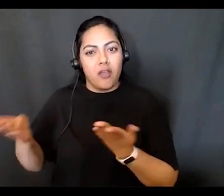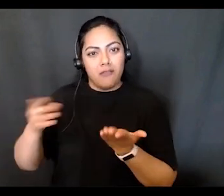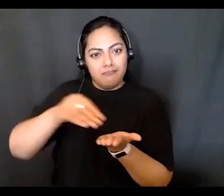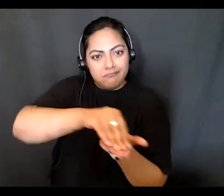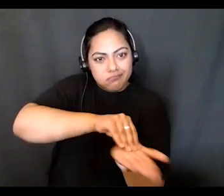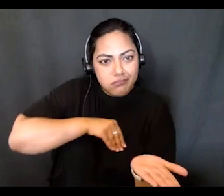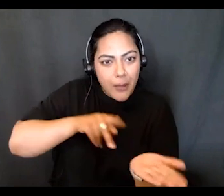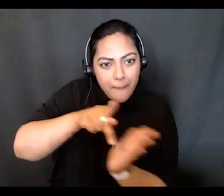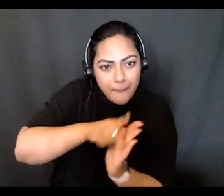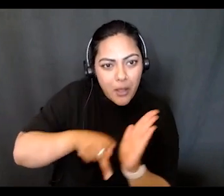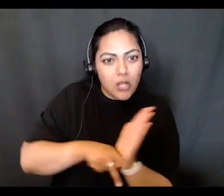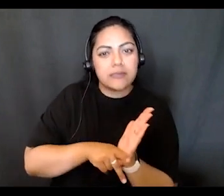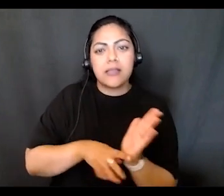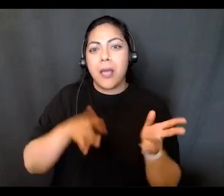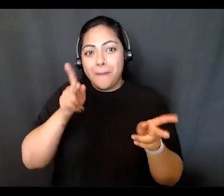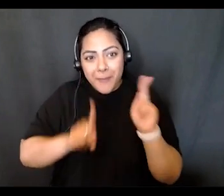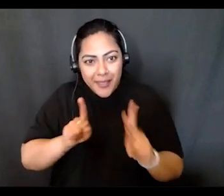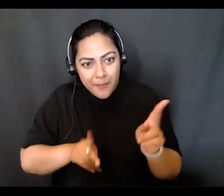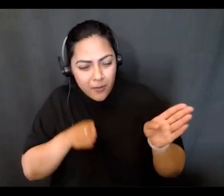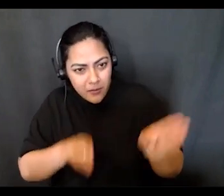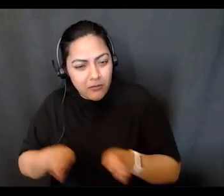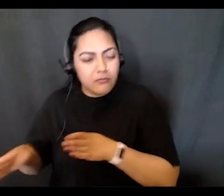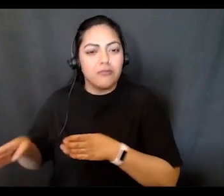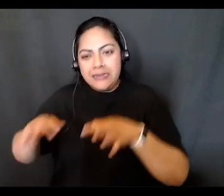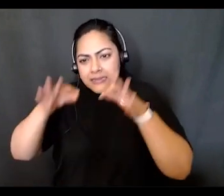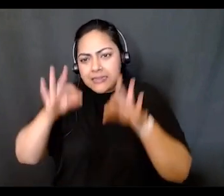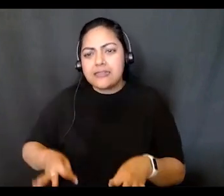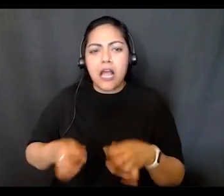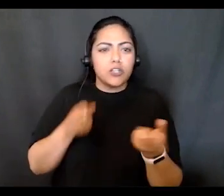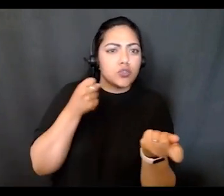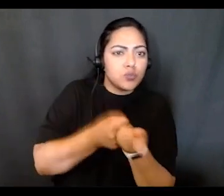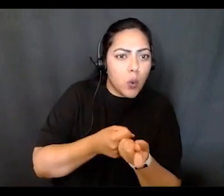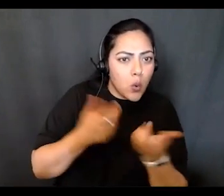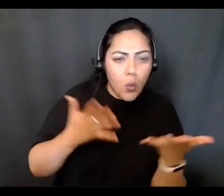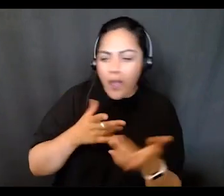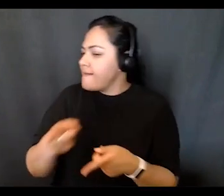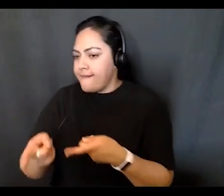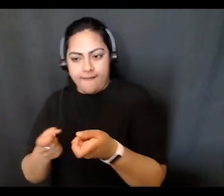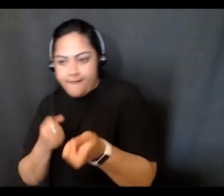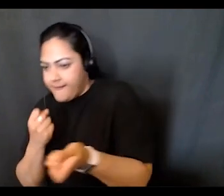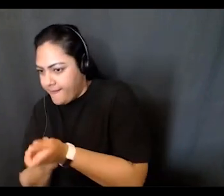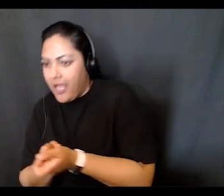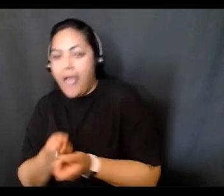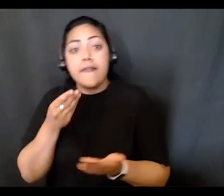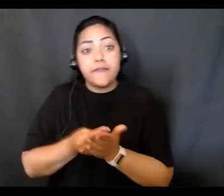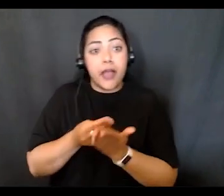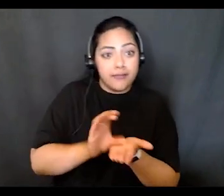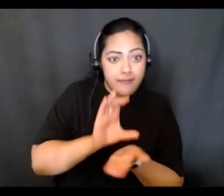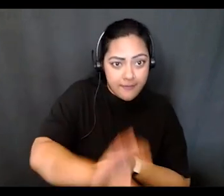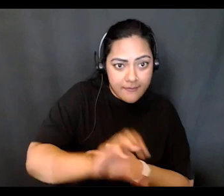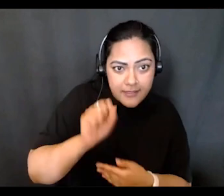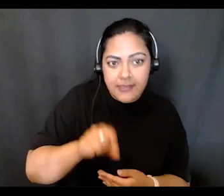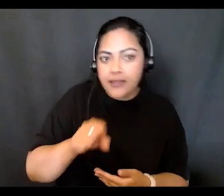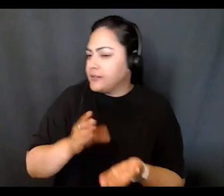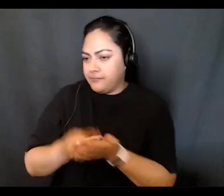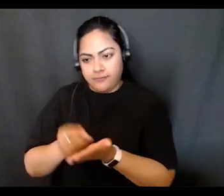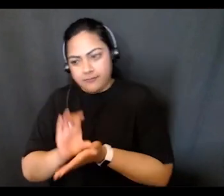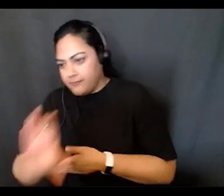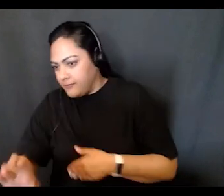fund, what to support, what not to support. So as individuals, there is a tremendous amount of agency which we all have to